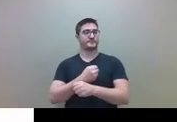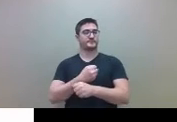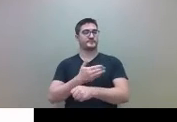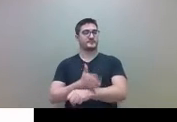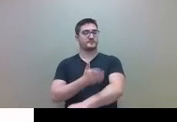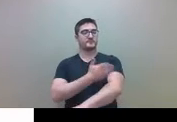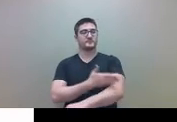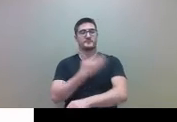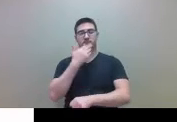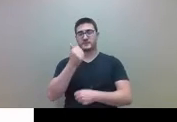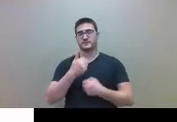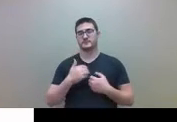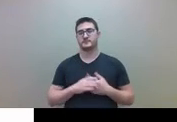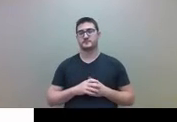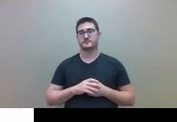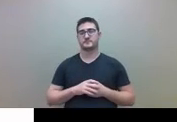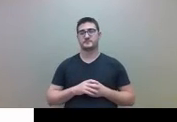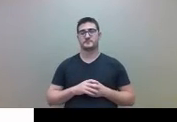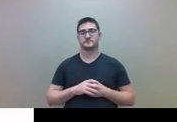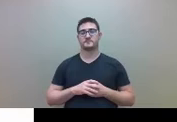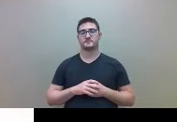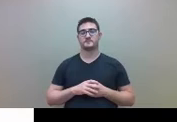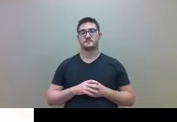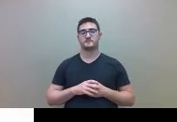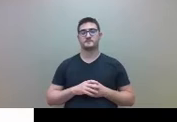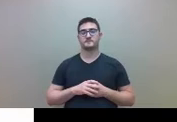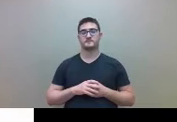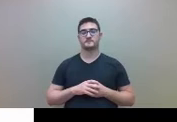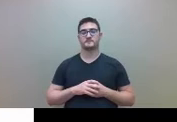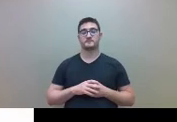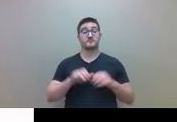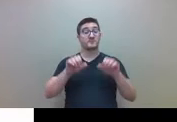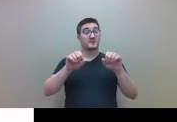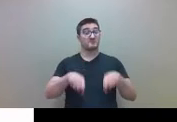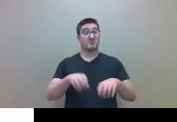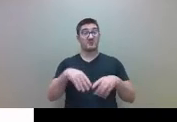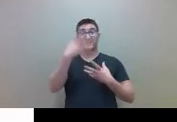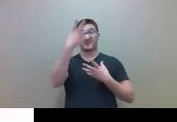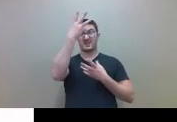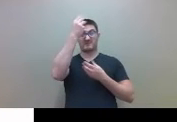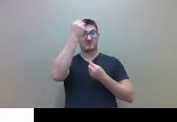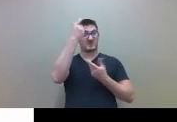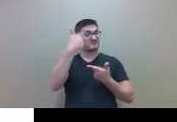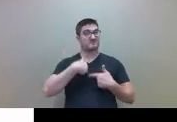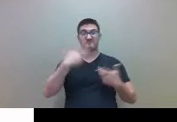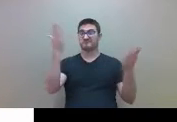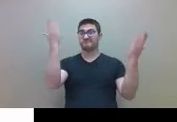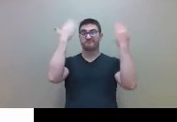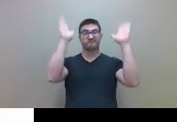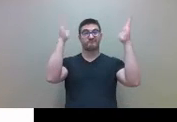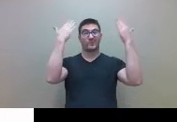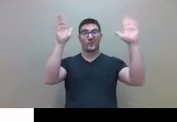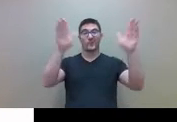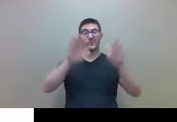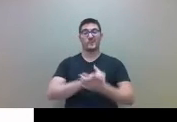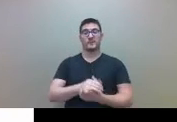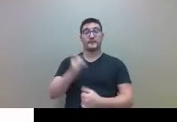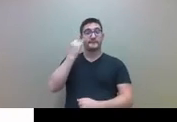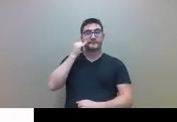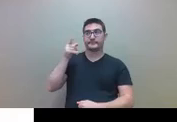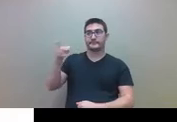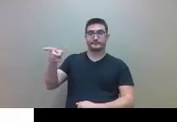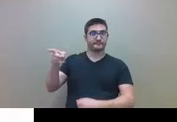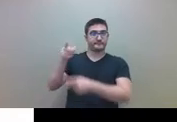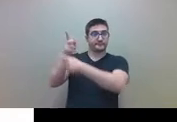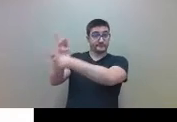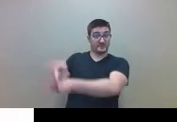If you don't know about the disease that your loved one or the person you're caring for has, that's going to make